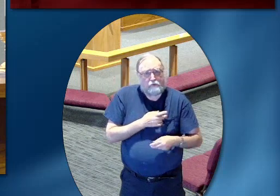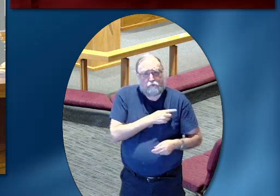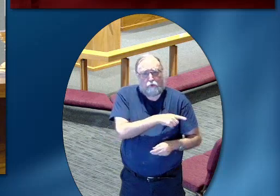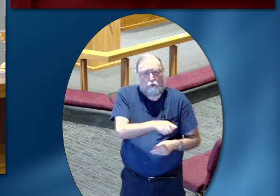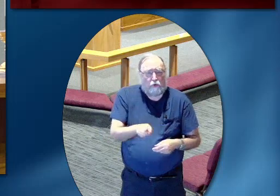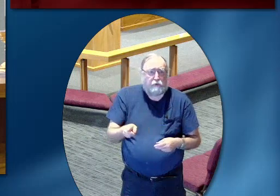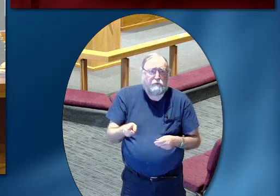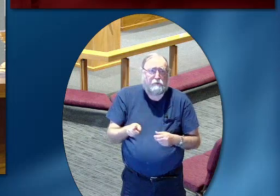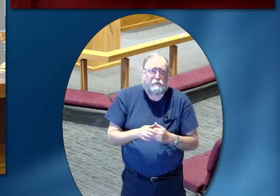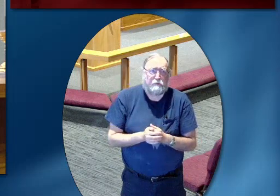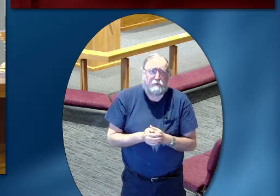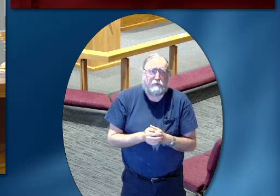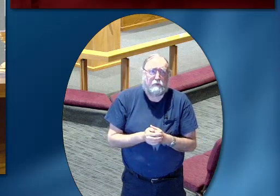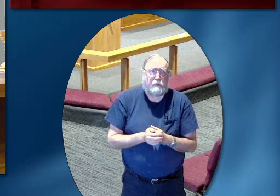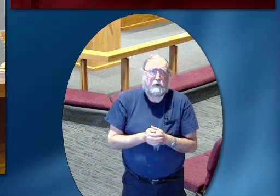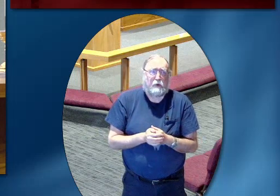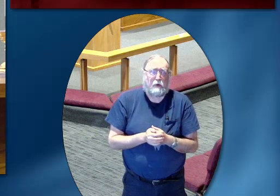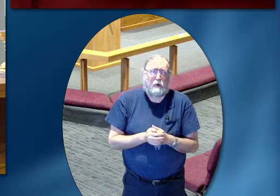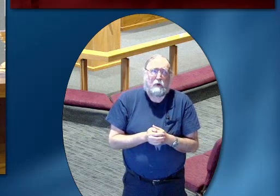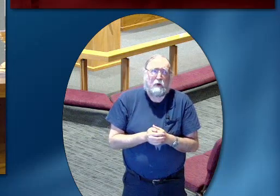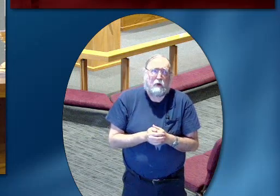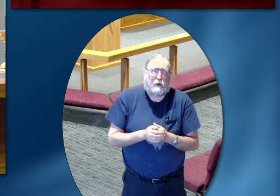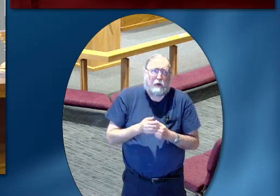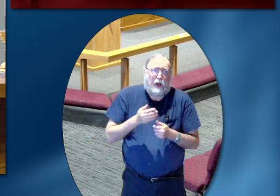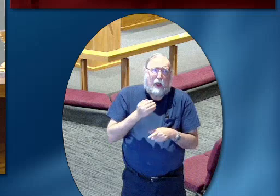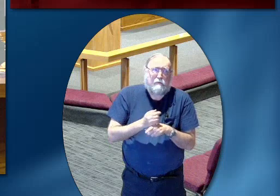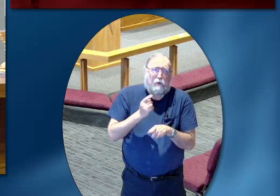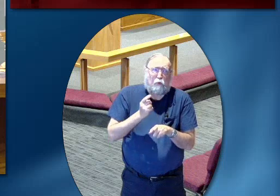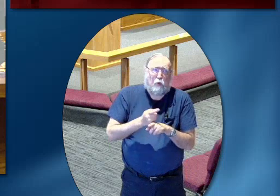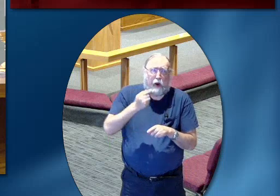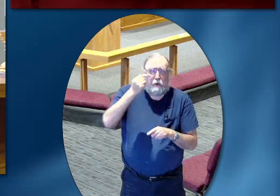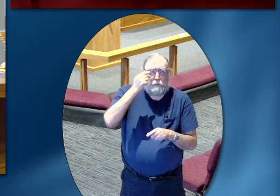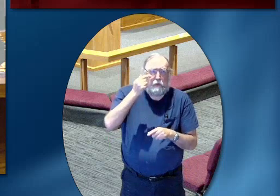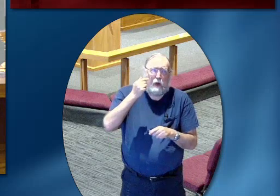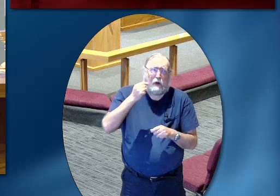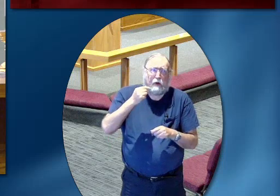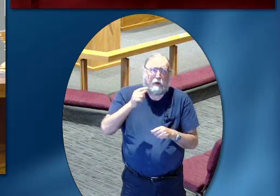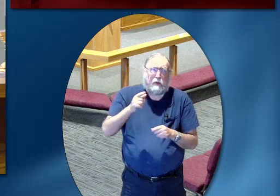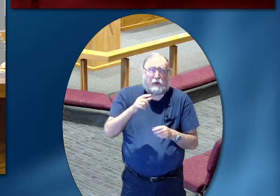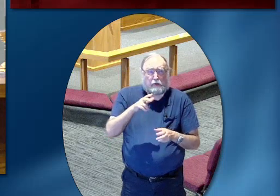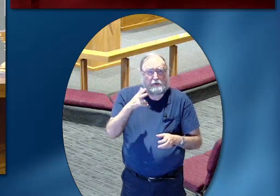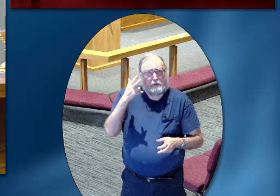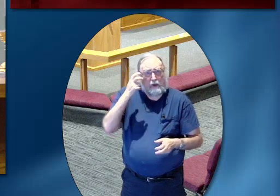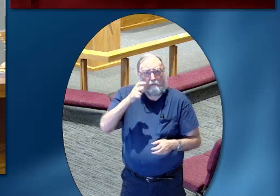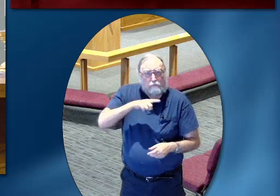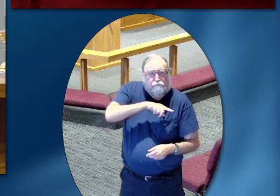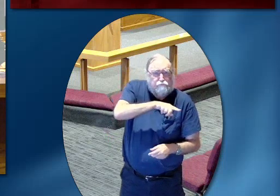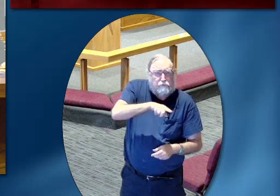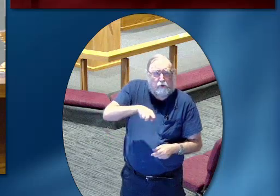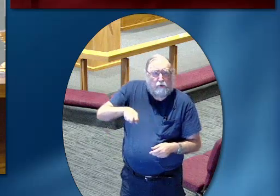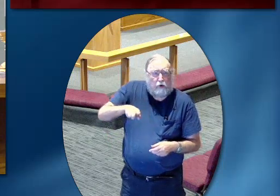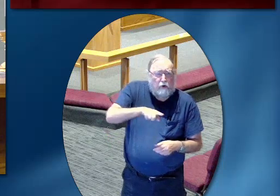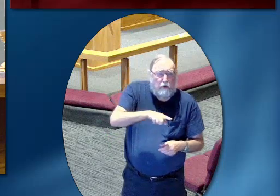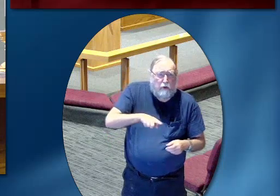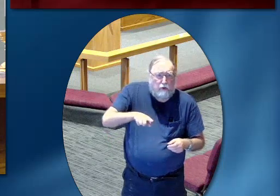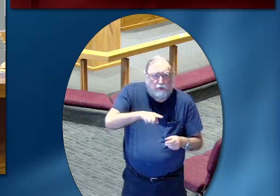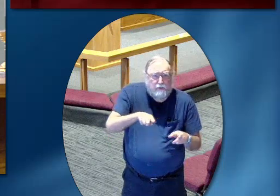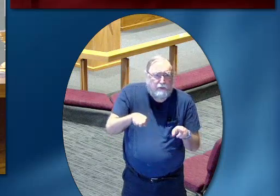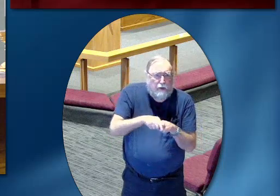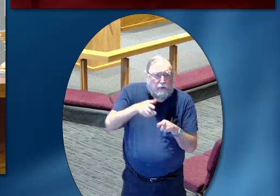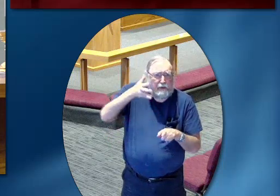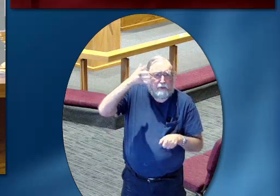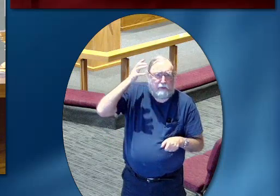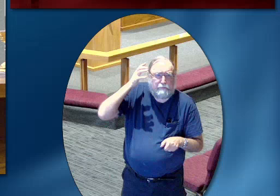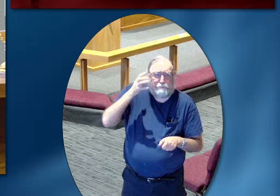Be sober-minded, be watchful. Your adversary, the devil, prowls around like a